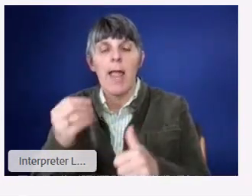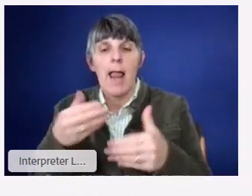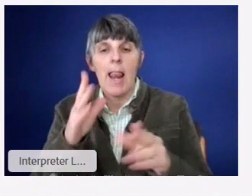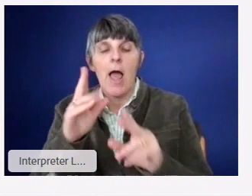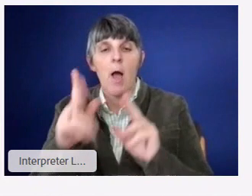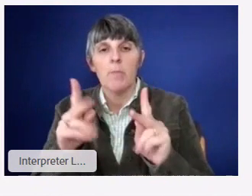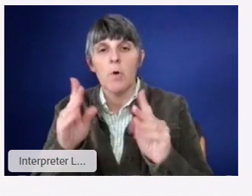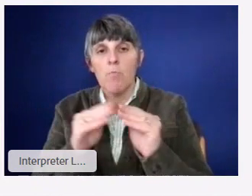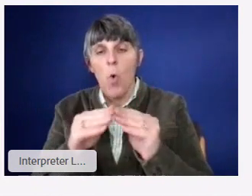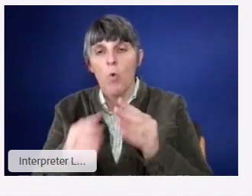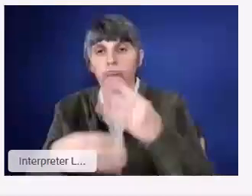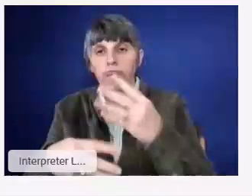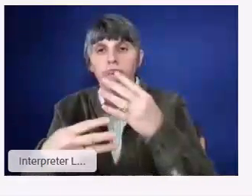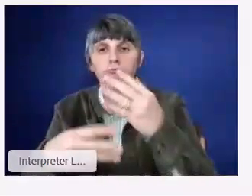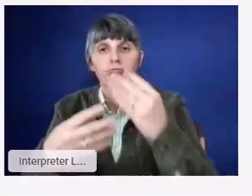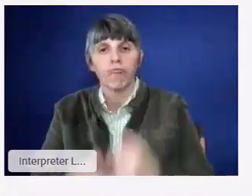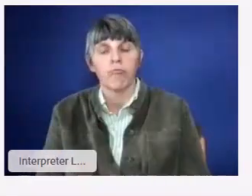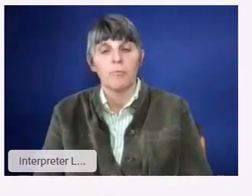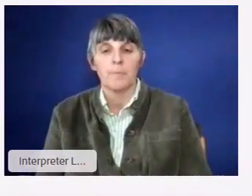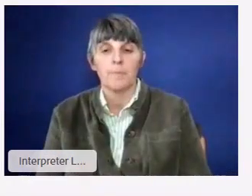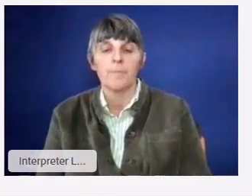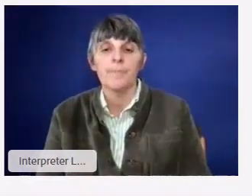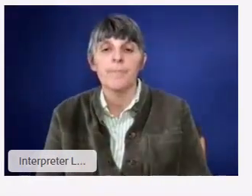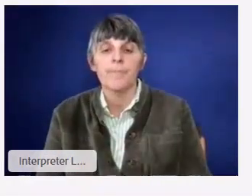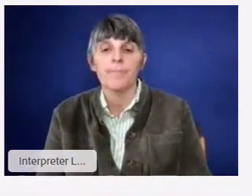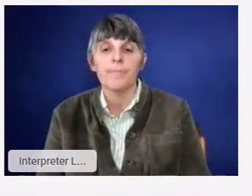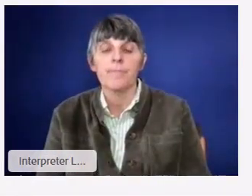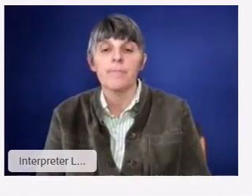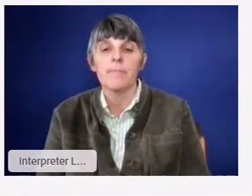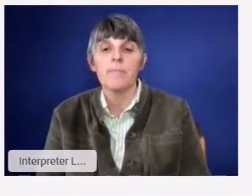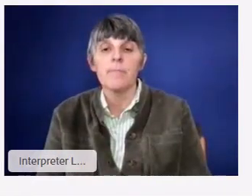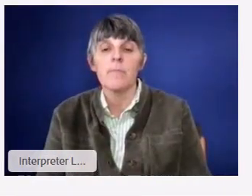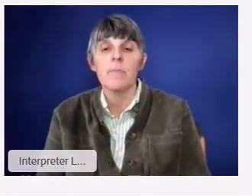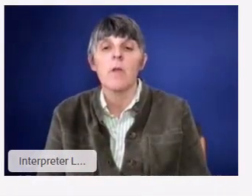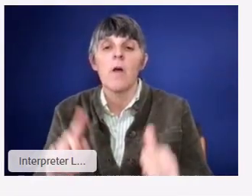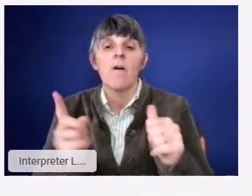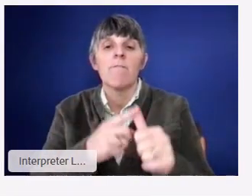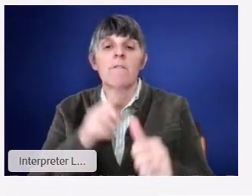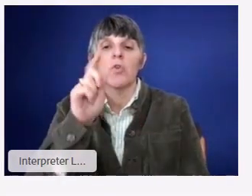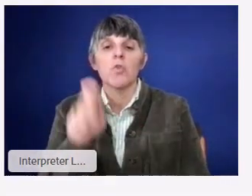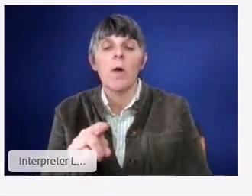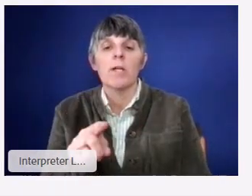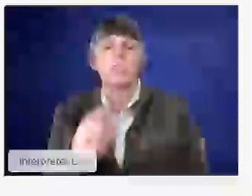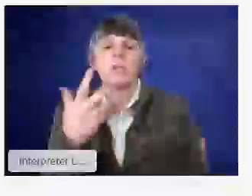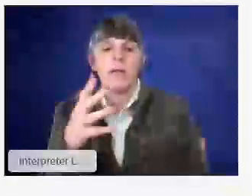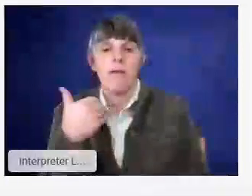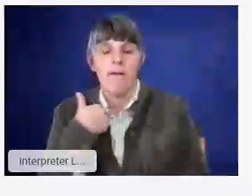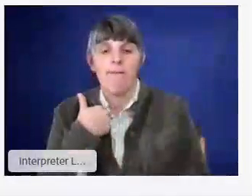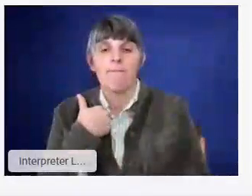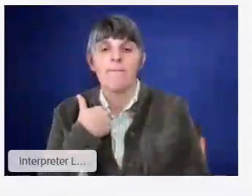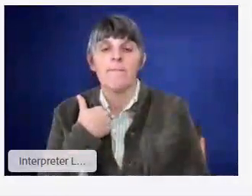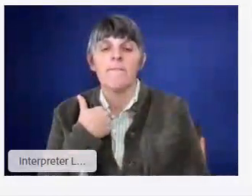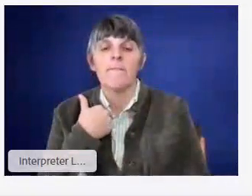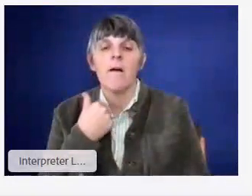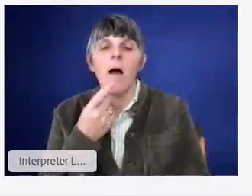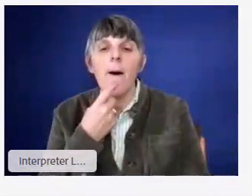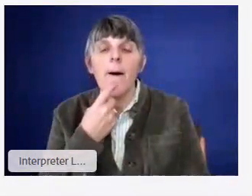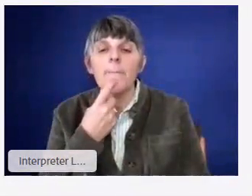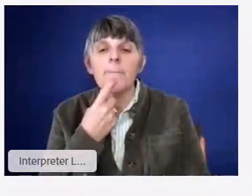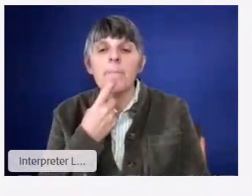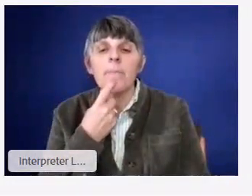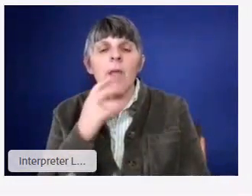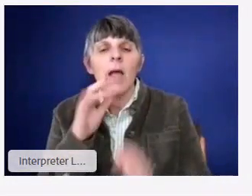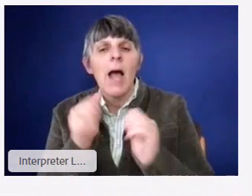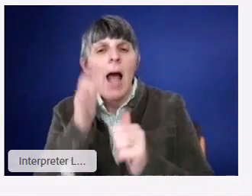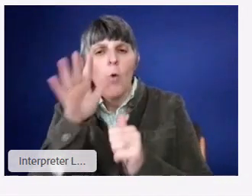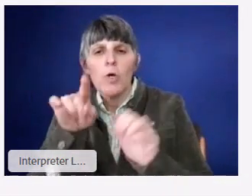any additional questions in the chat. But the first question we received is, how will you